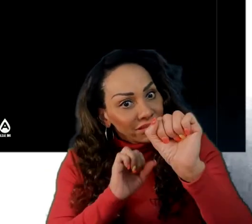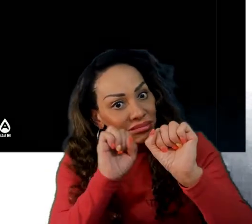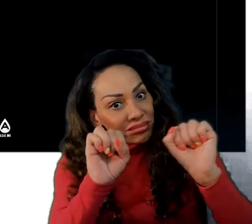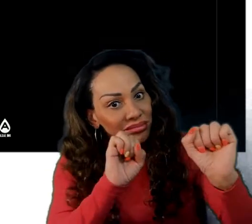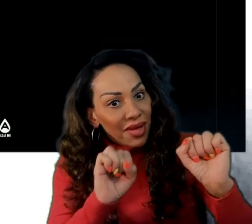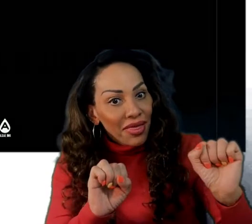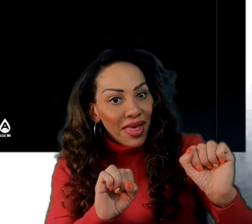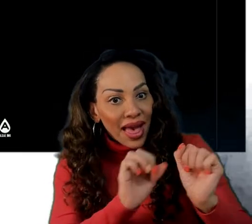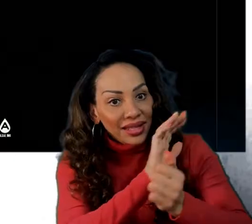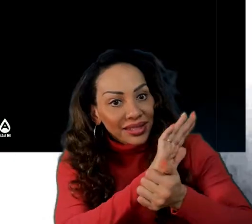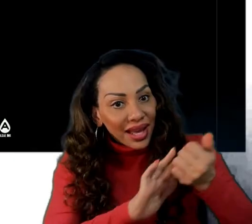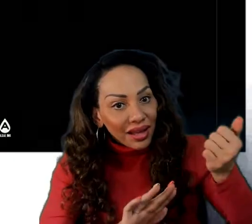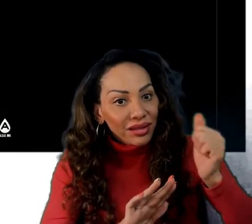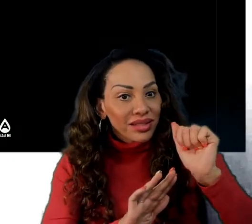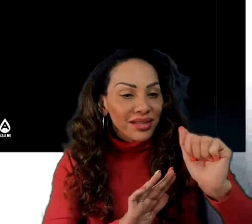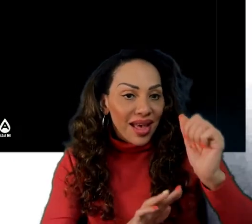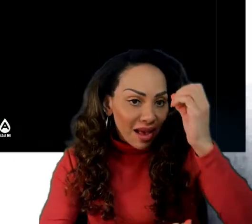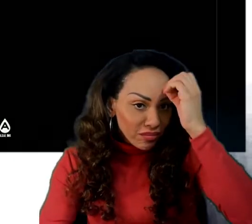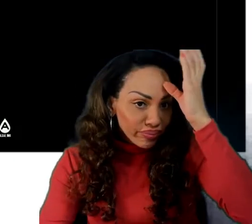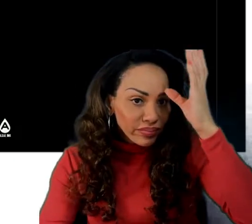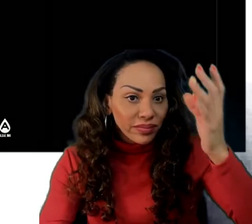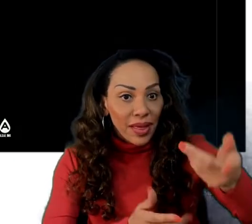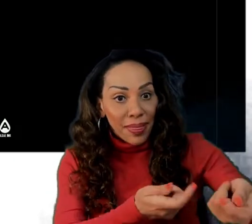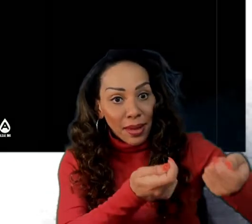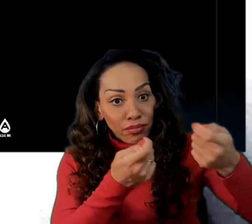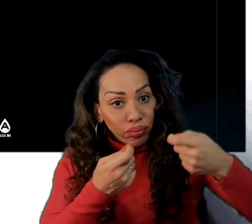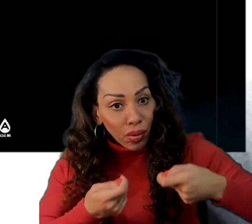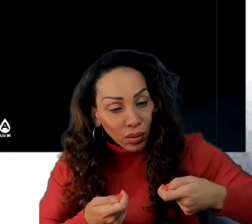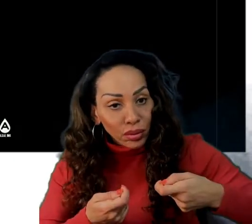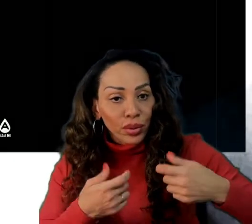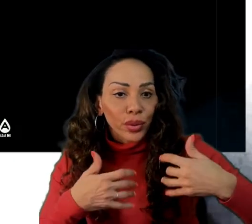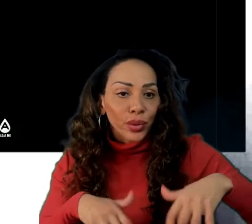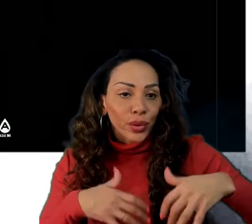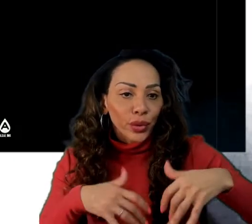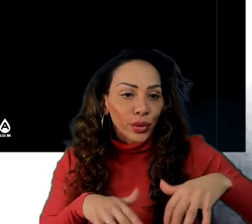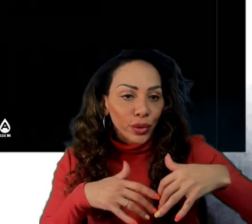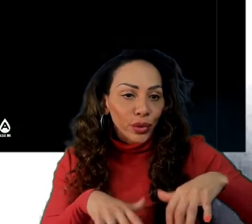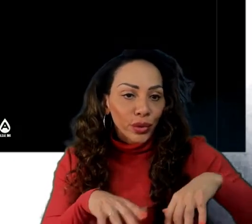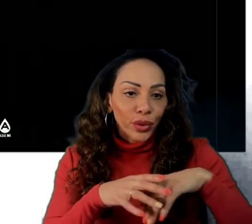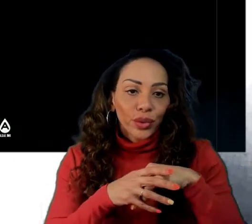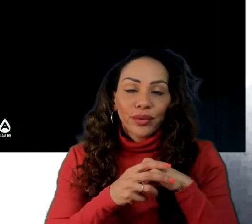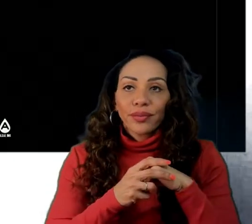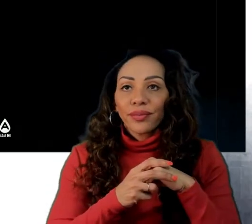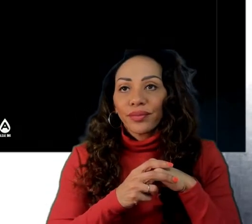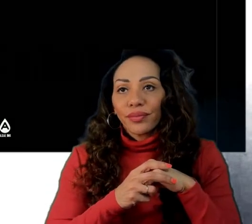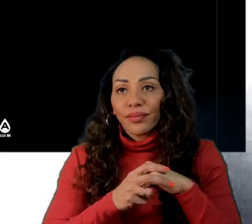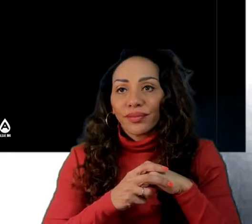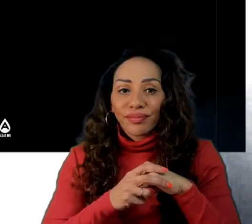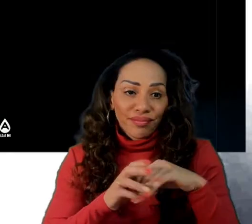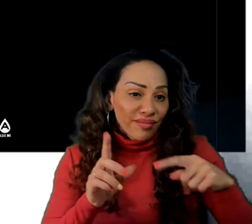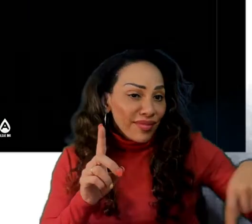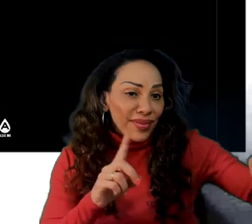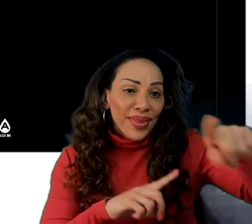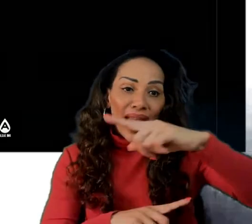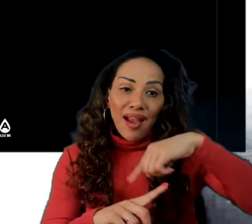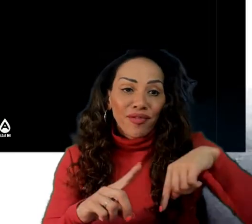skills. And I guess the motivation, there's many different motivations and framings, and it depends on who you ask